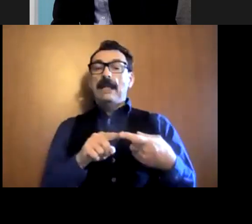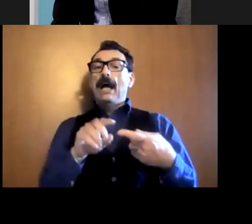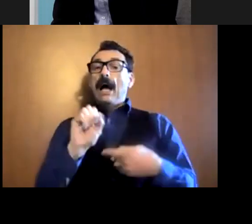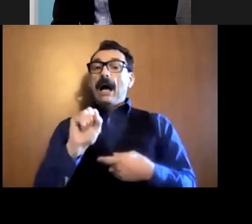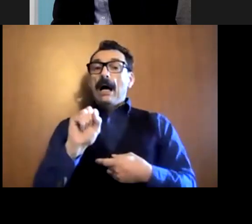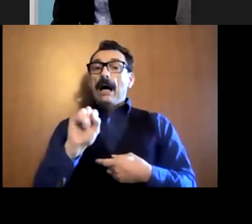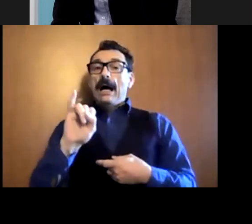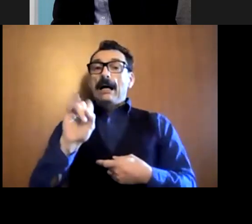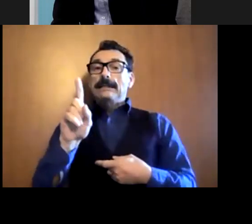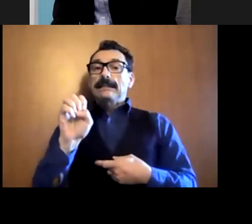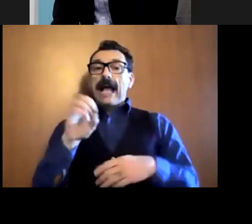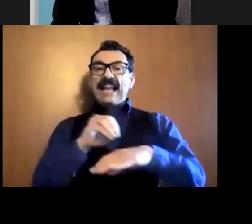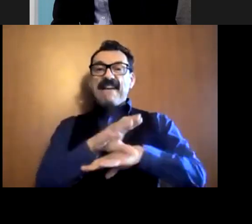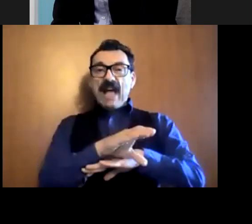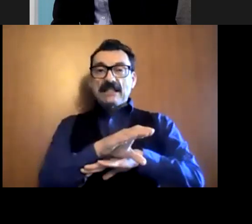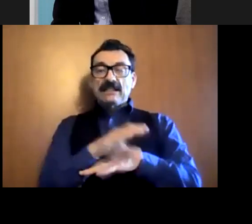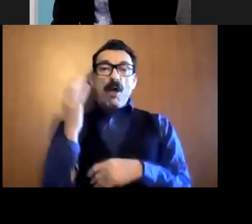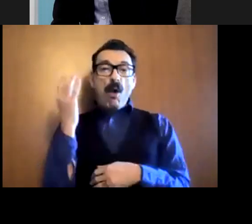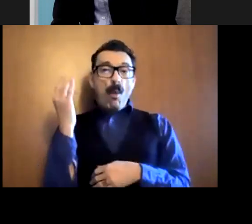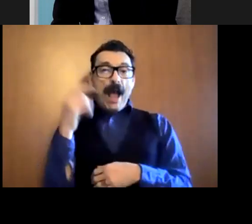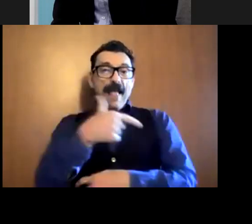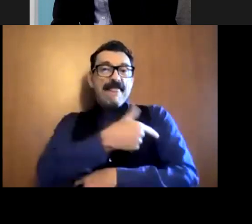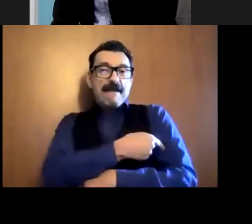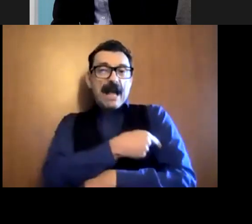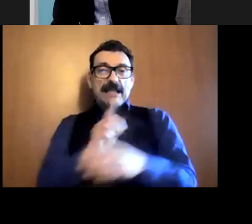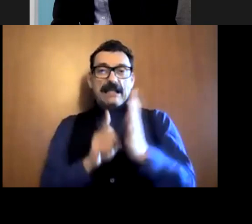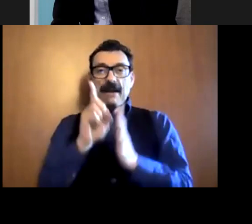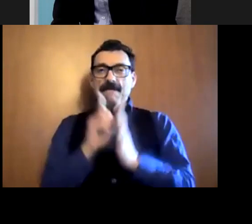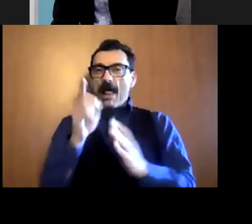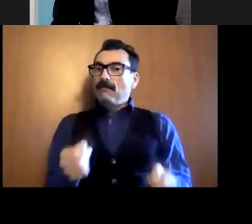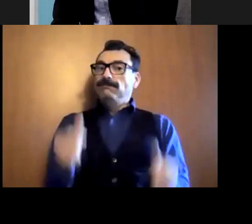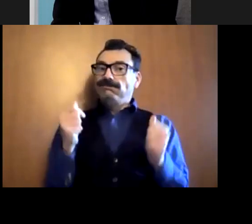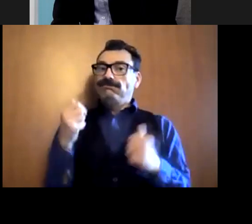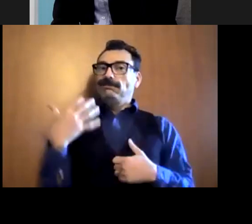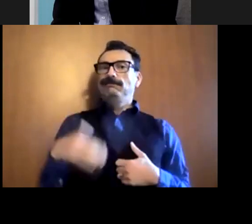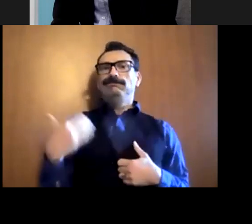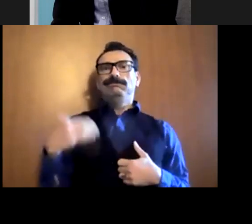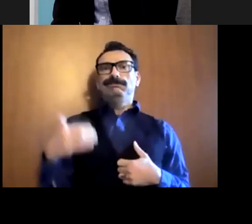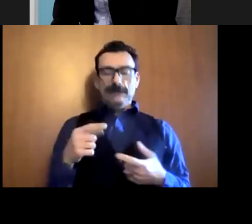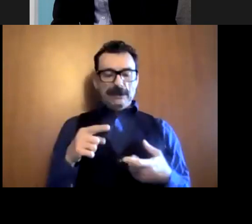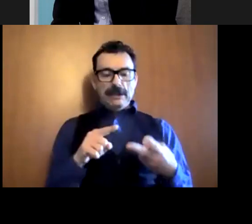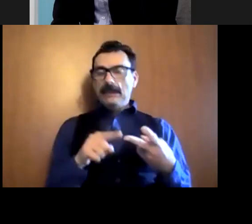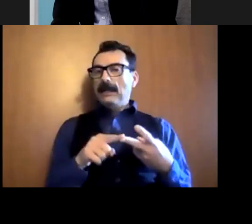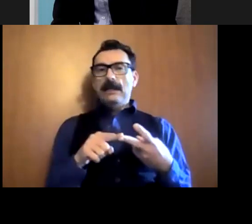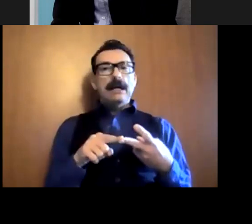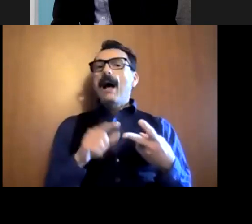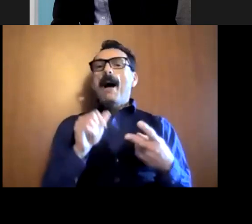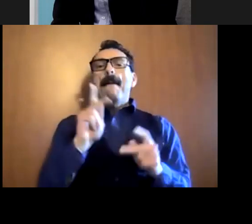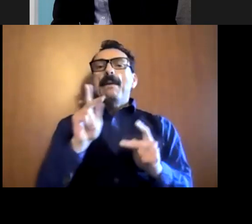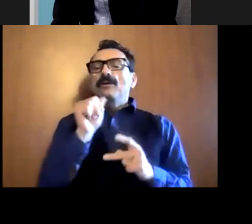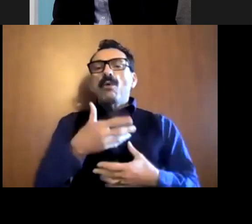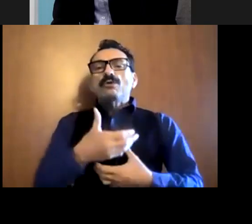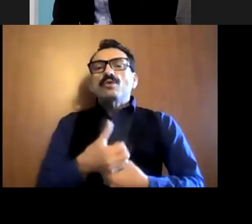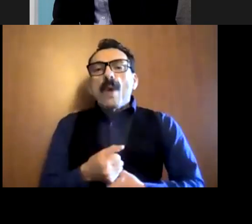the vaccine was developed too quickly. Many say they don't trust the government. These are all valid